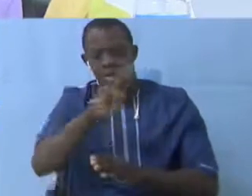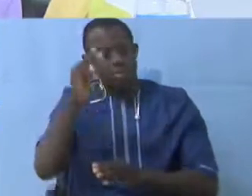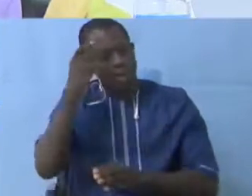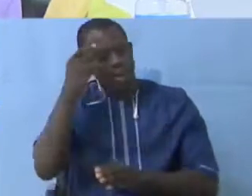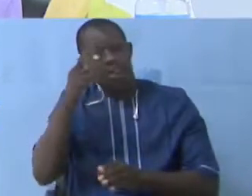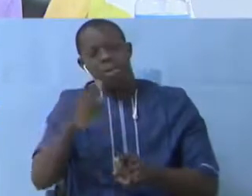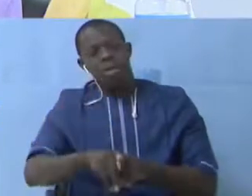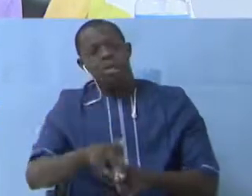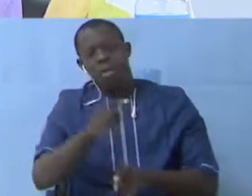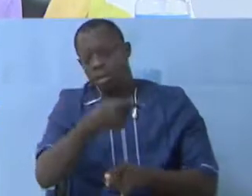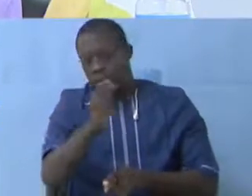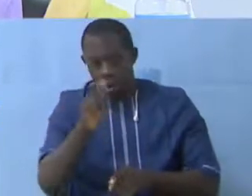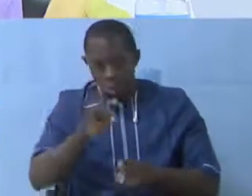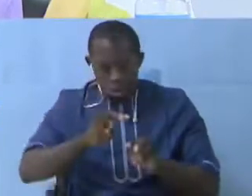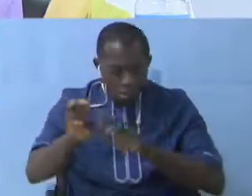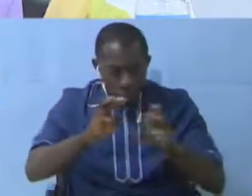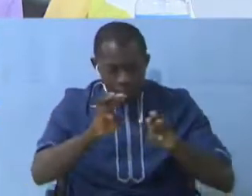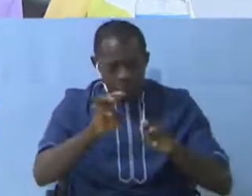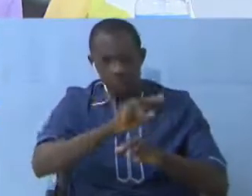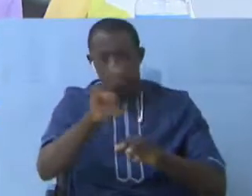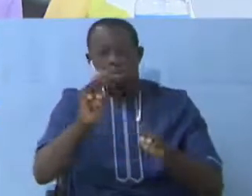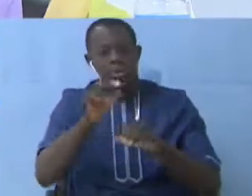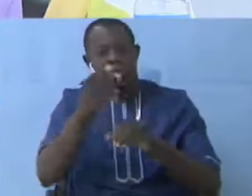kaaraange ñu gis ne xelaat wóorul de.